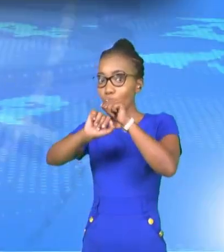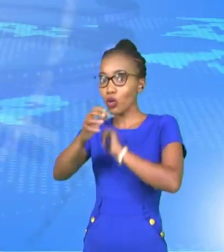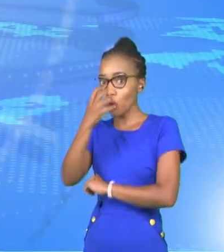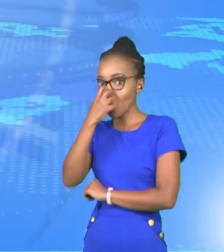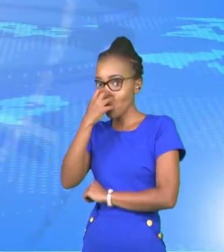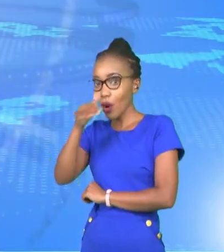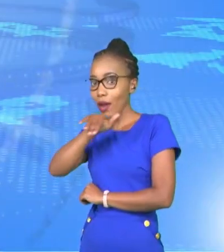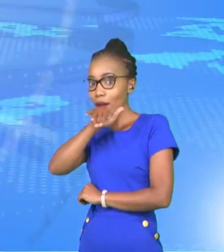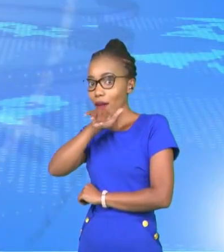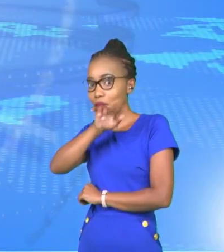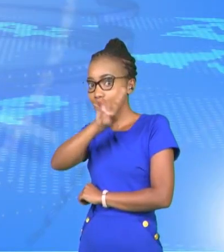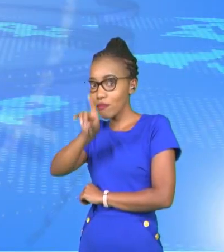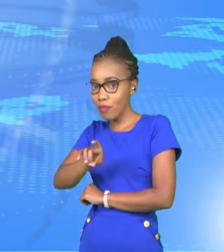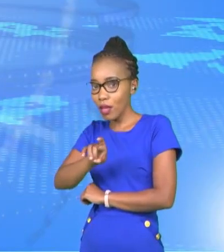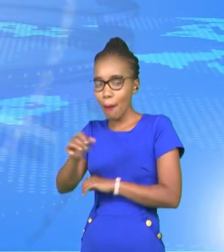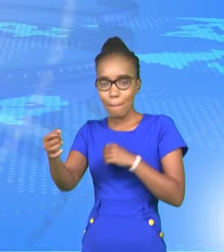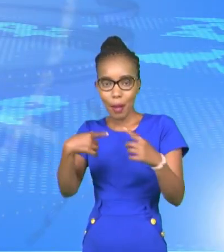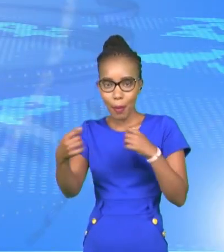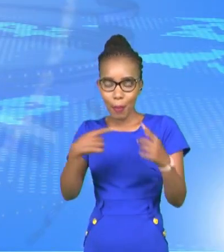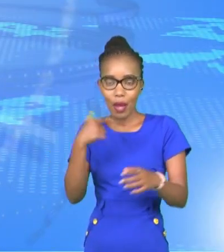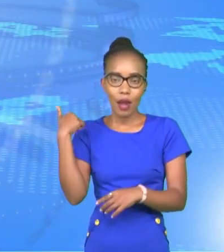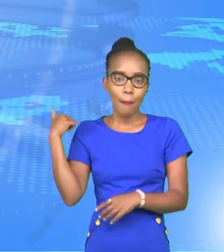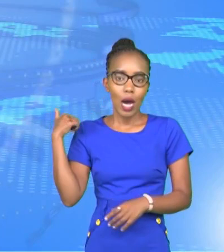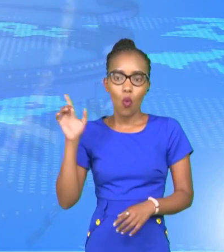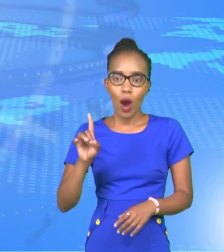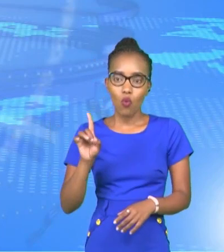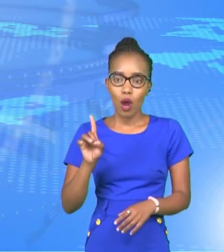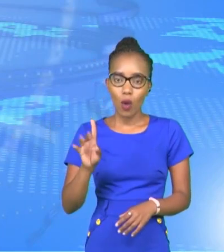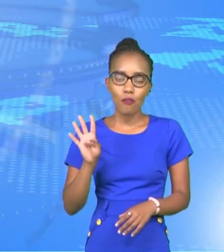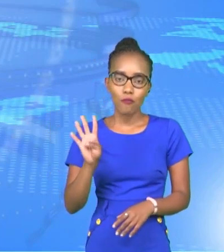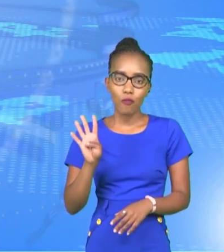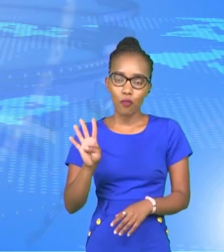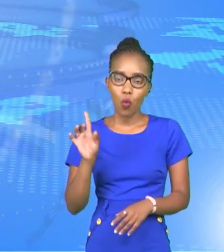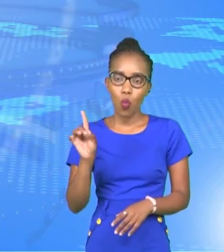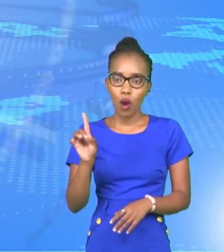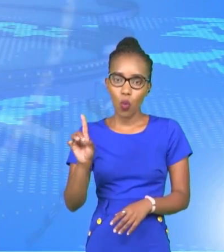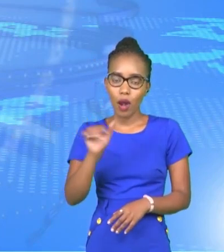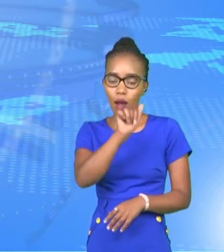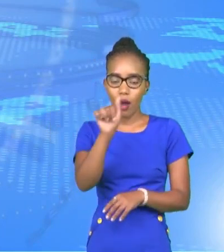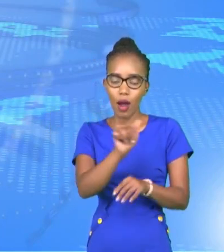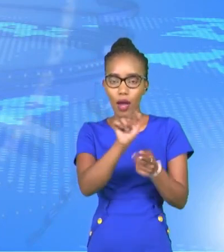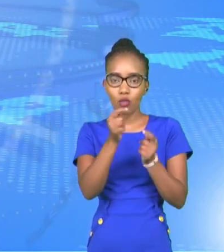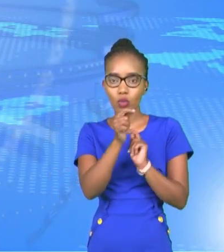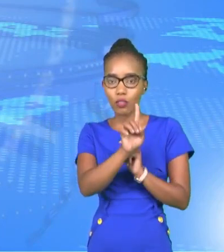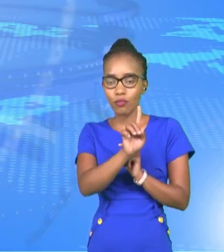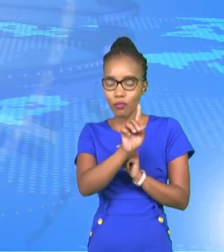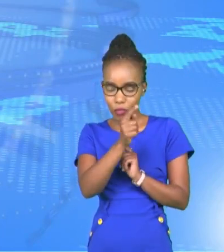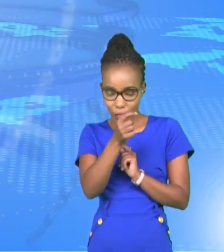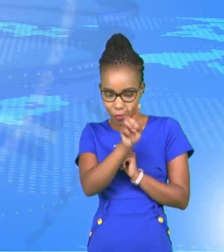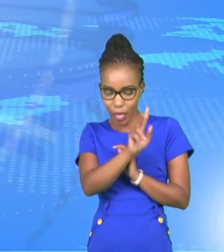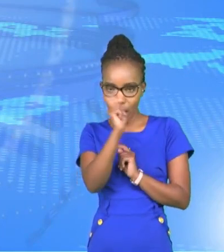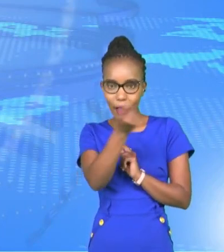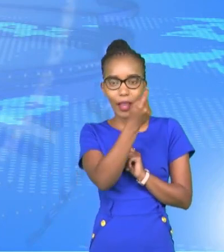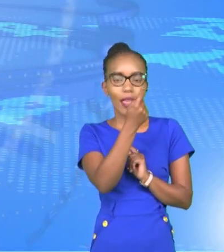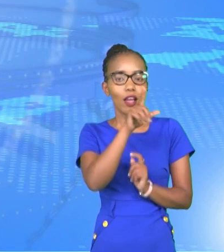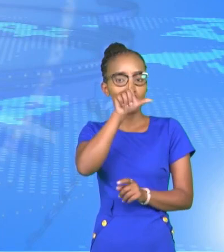Alliance come 2022? SMS us on 111 444 111 at Switch TV Kenya and at Link Wumbogo on Twitter. Hashtag, use the